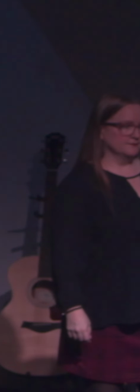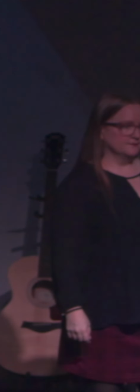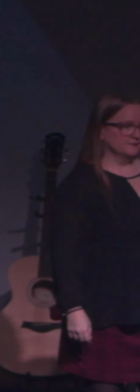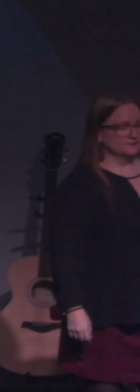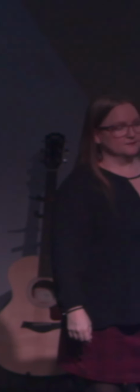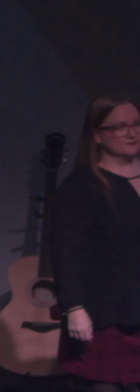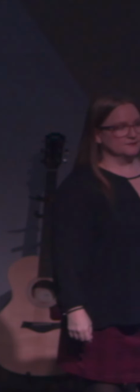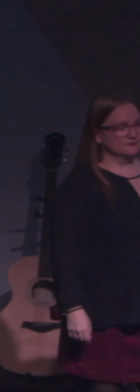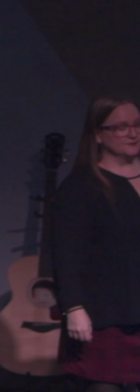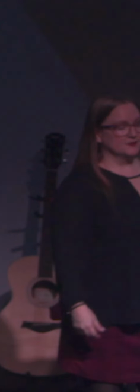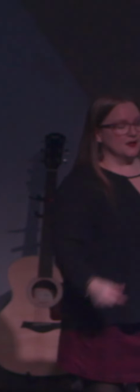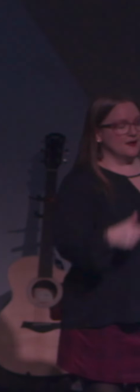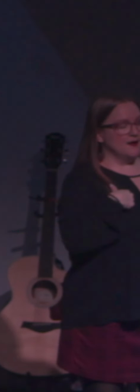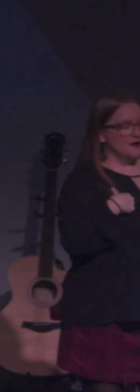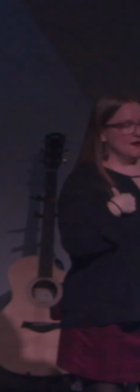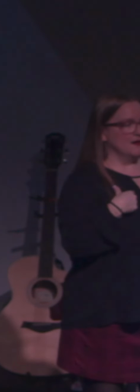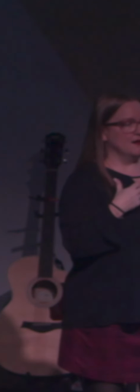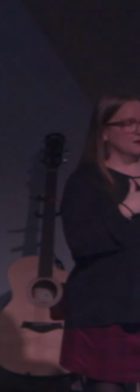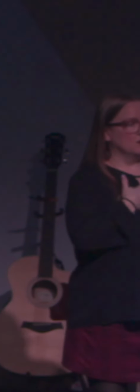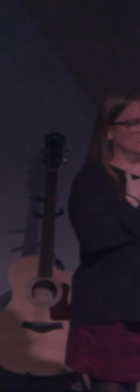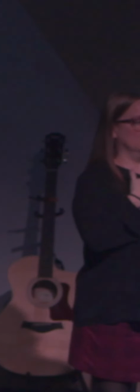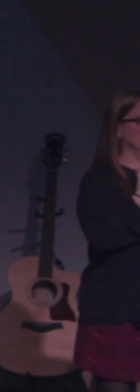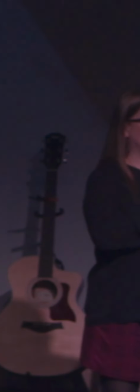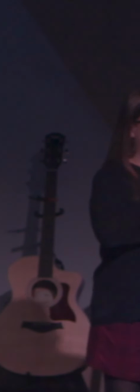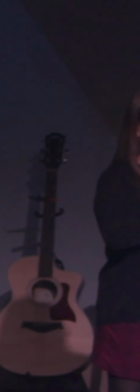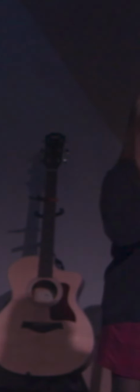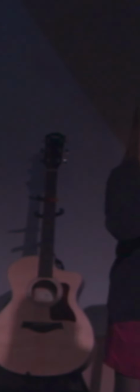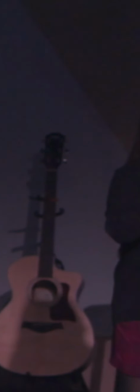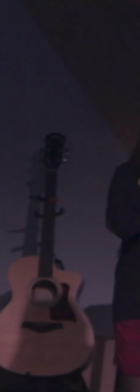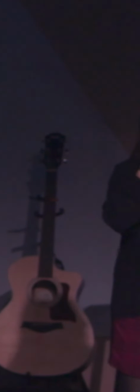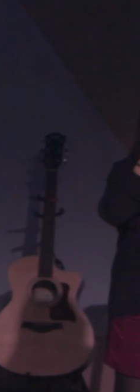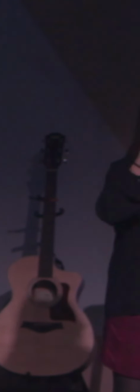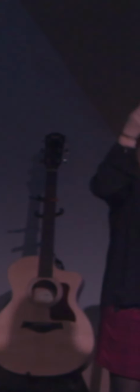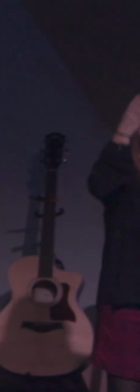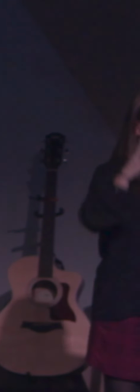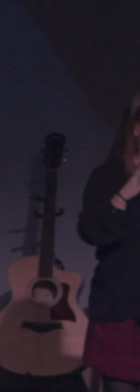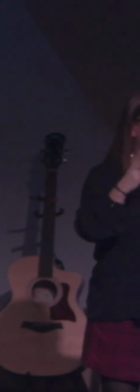I'm so glad that I serve a God that sees this